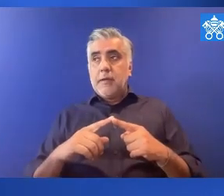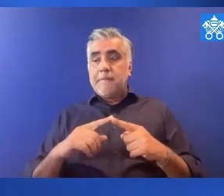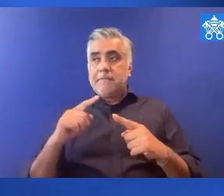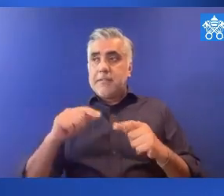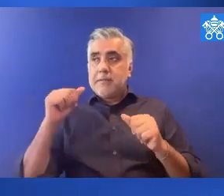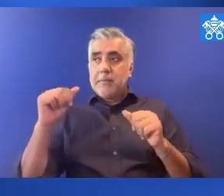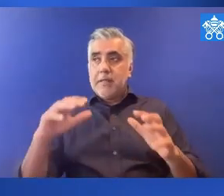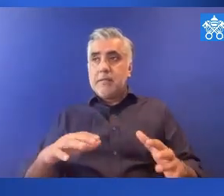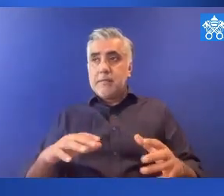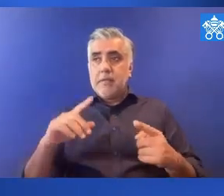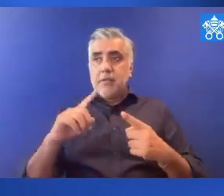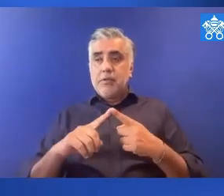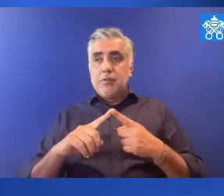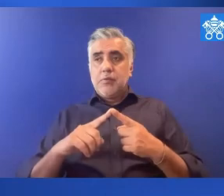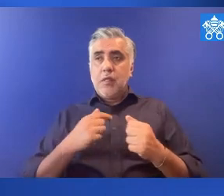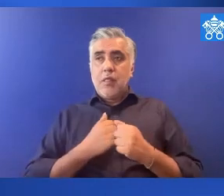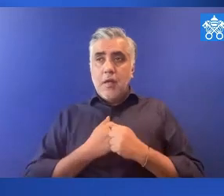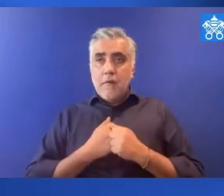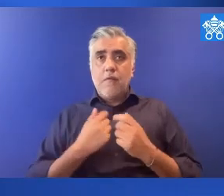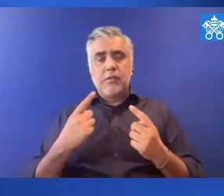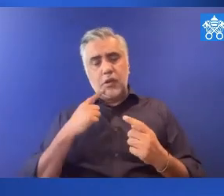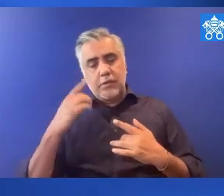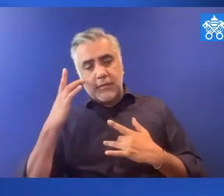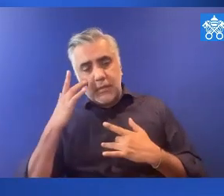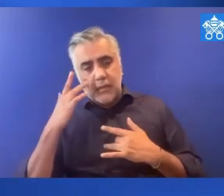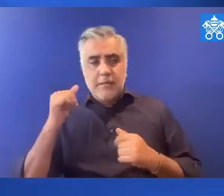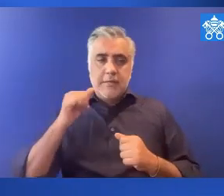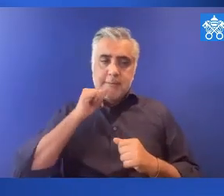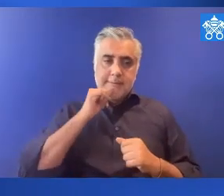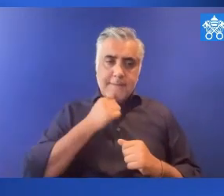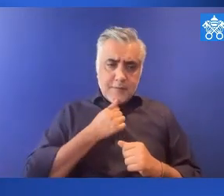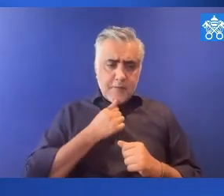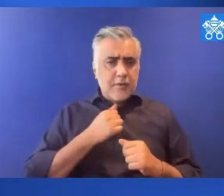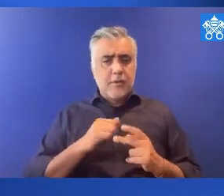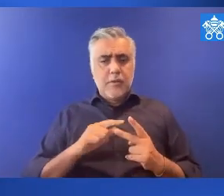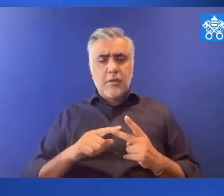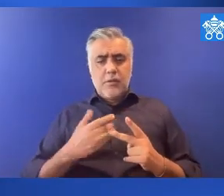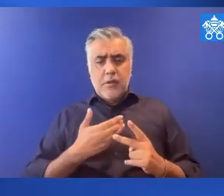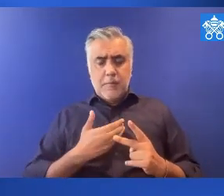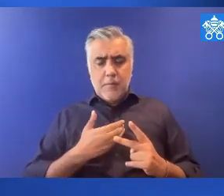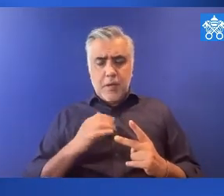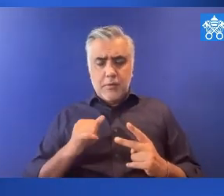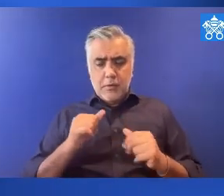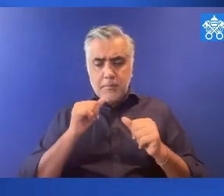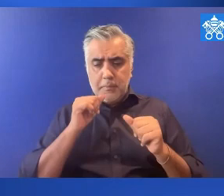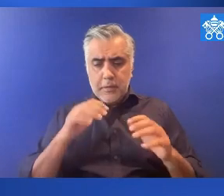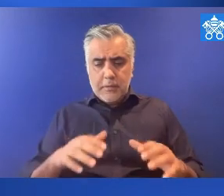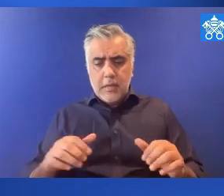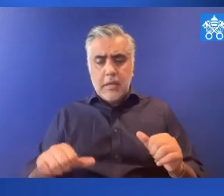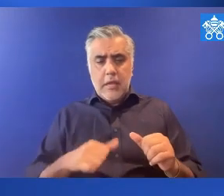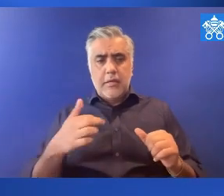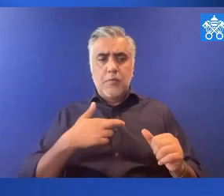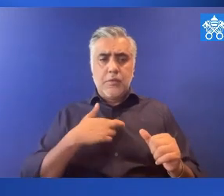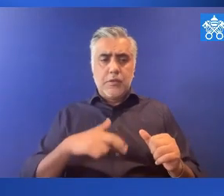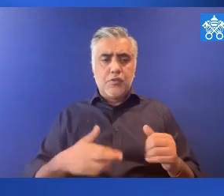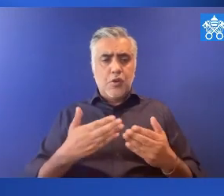pilgrims who are in the square. This blessing extends to loved ones that are sick and suffering. The